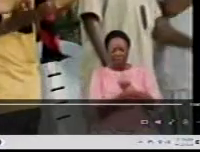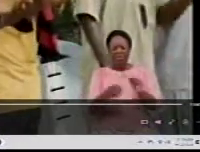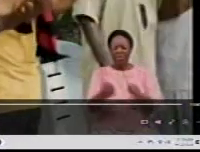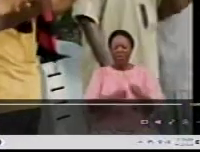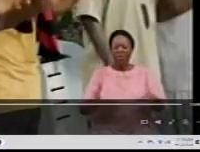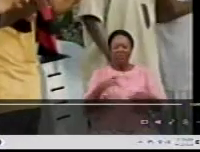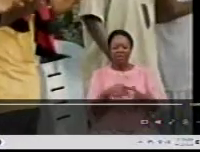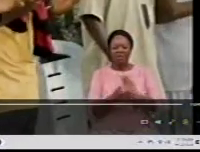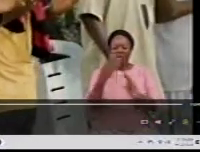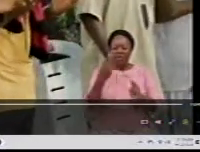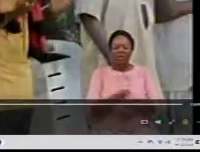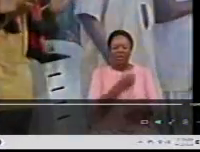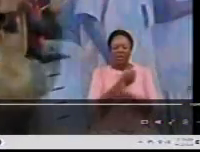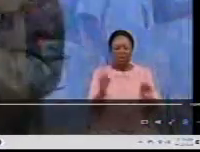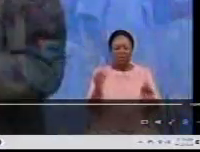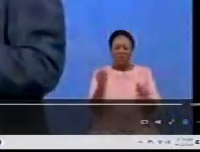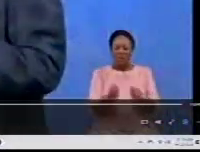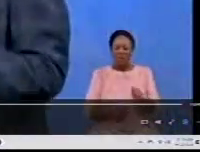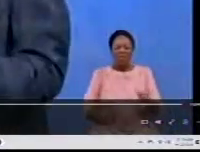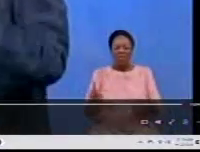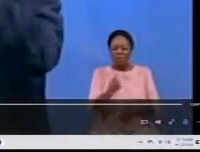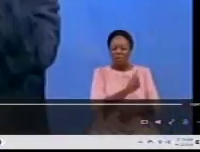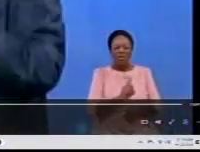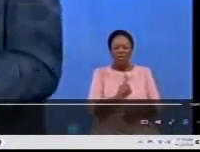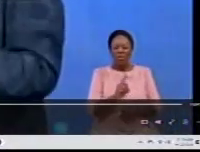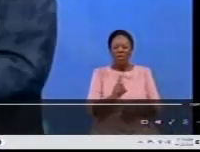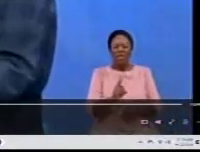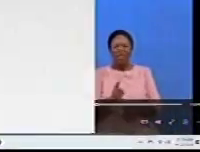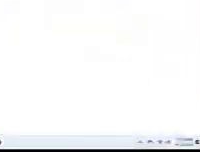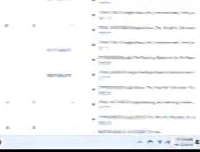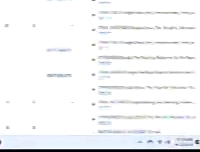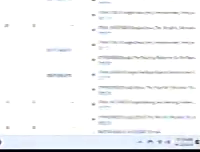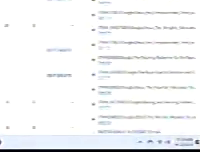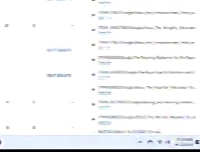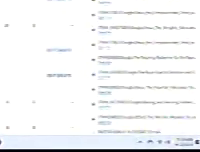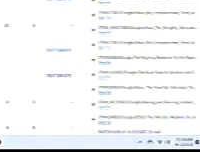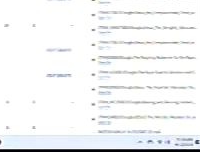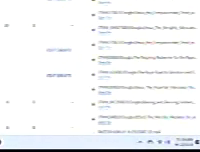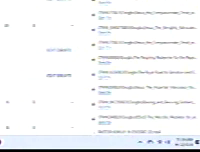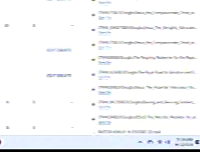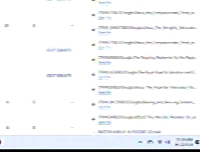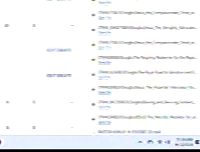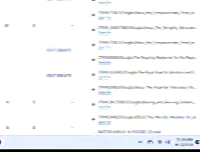vie, sauve chacun au nom de Jésus.